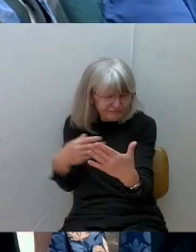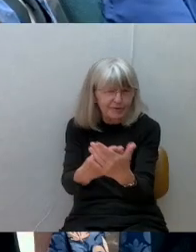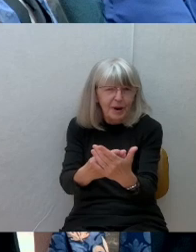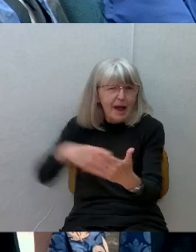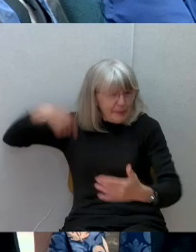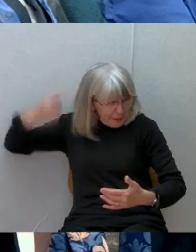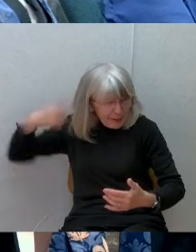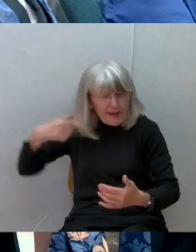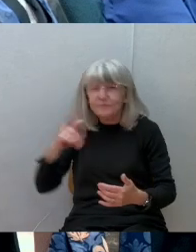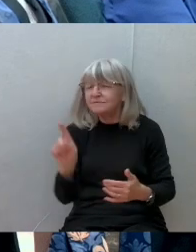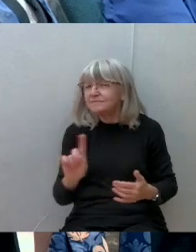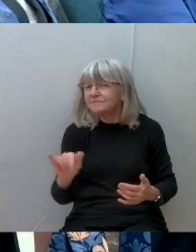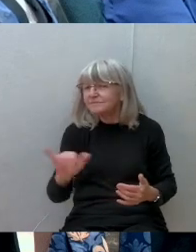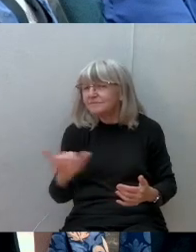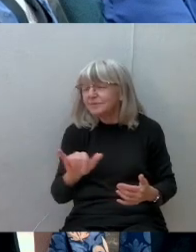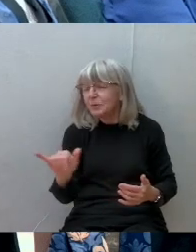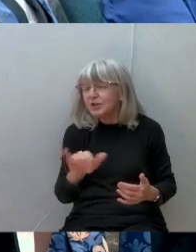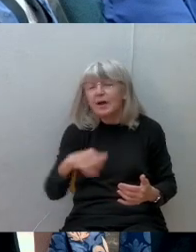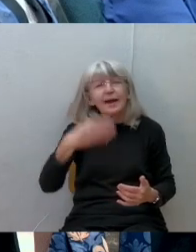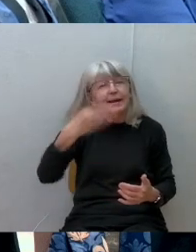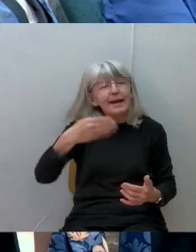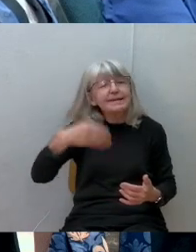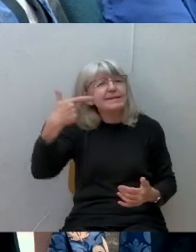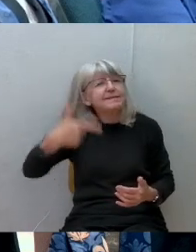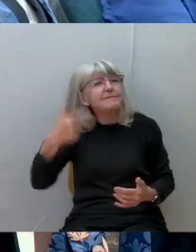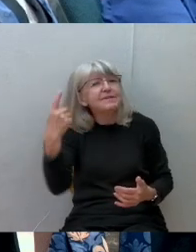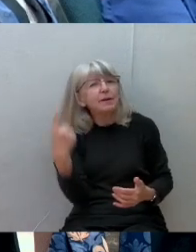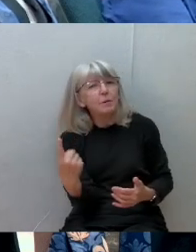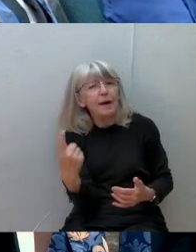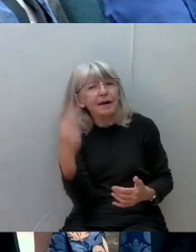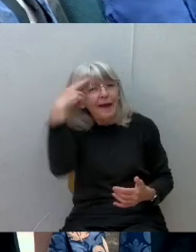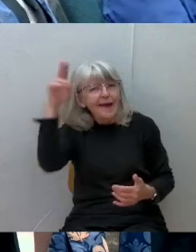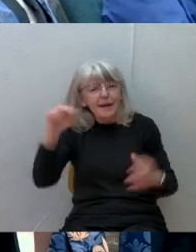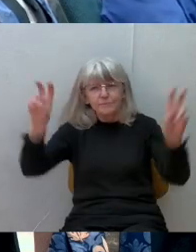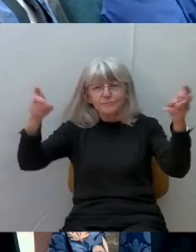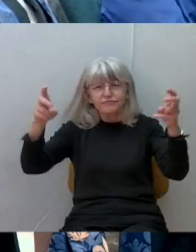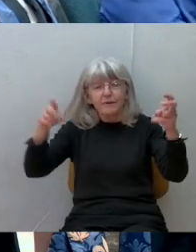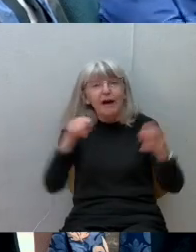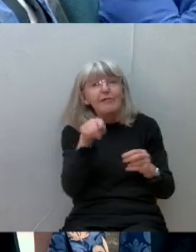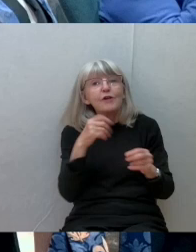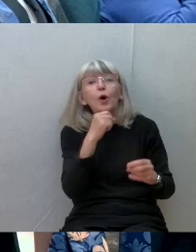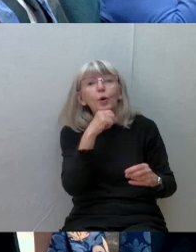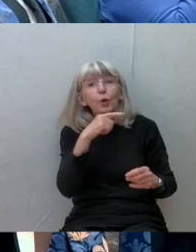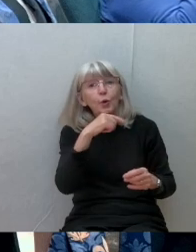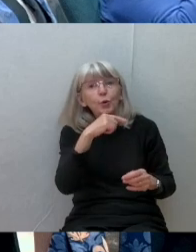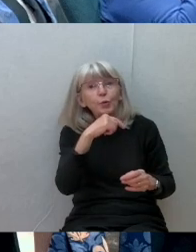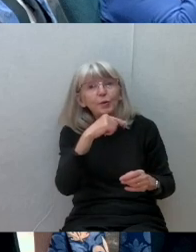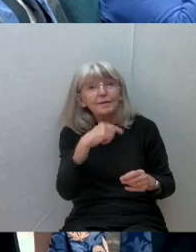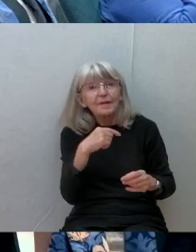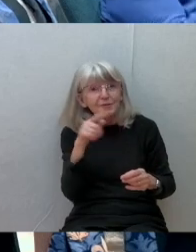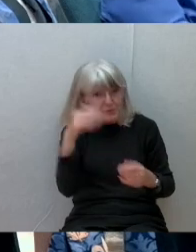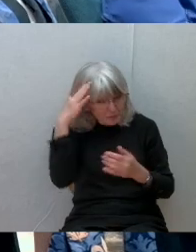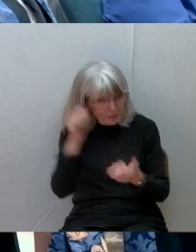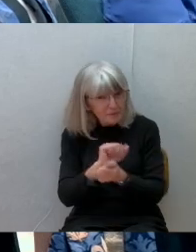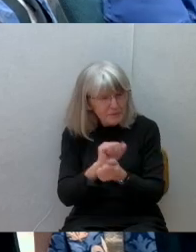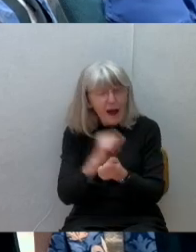1971, is that right, Rector? When The Who played here. Well, I remember rock bands of the 1970s, and what I remember is that after the